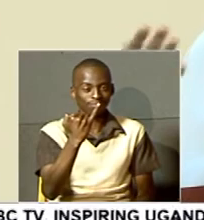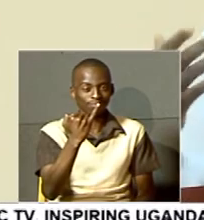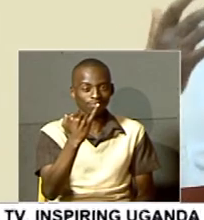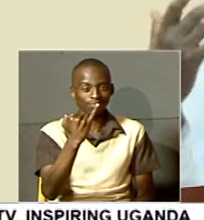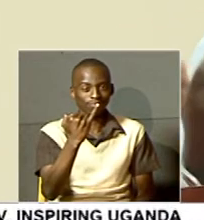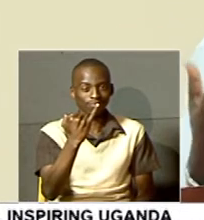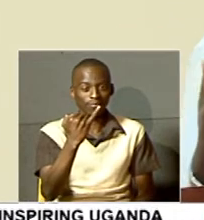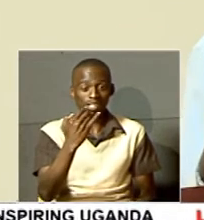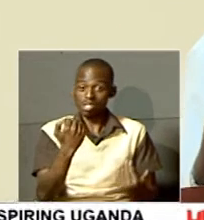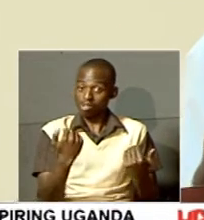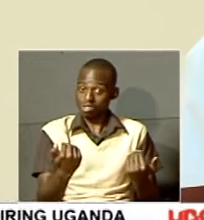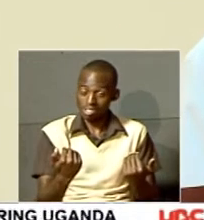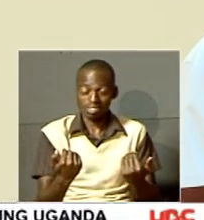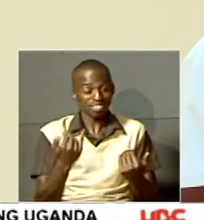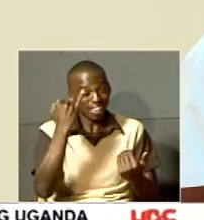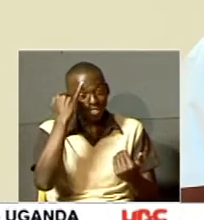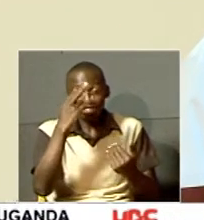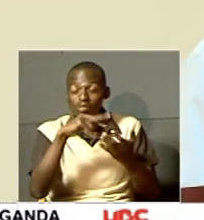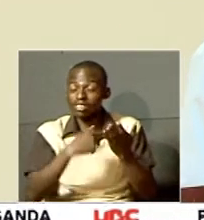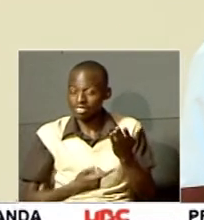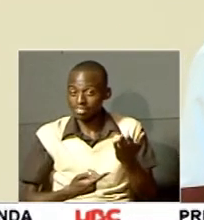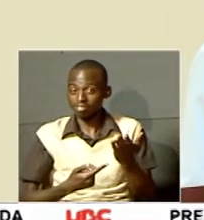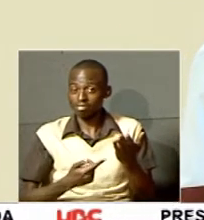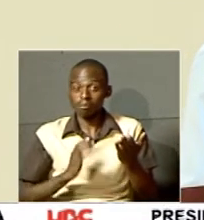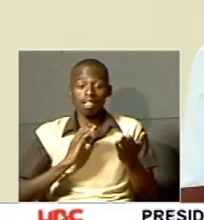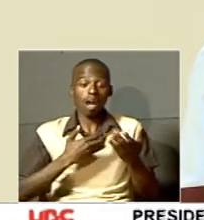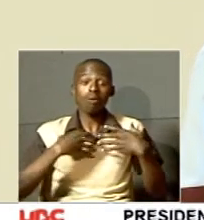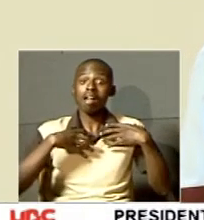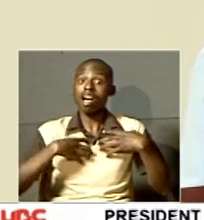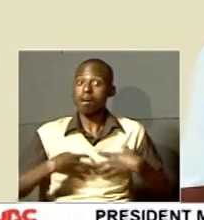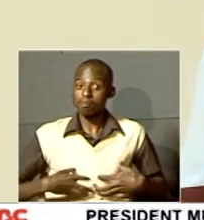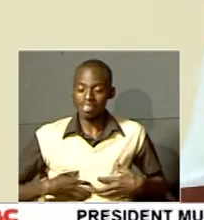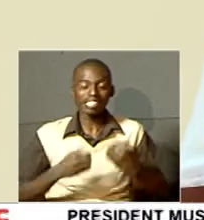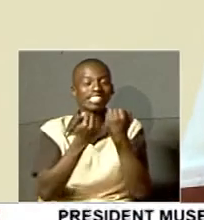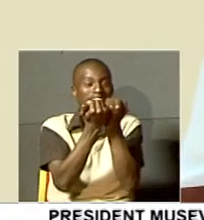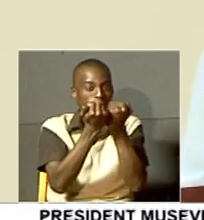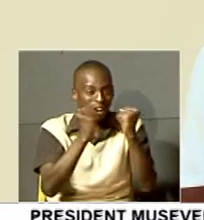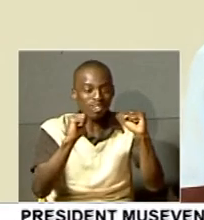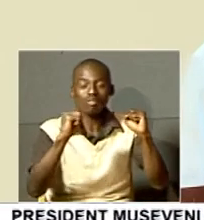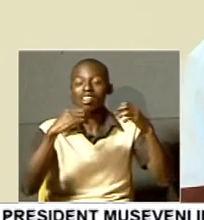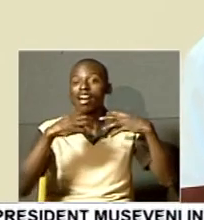What is the character of our army? Our army is a liberation army.